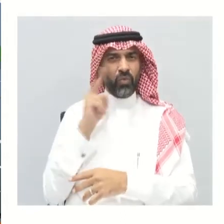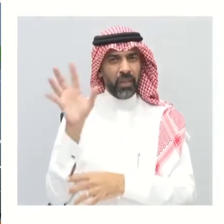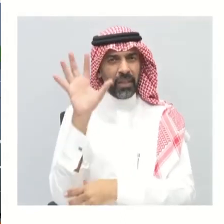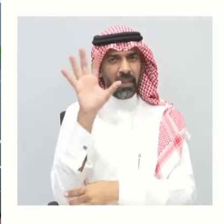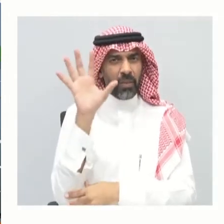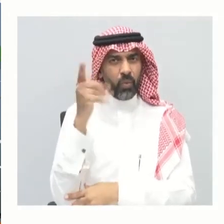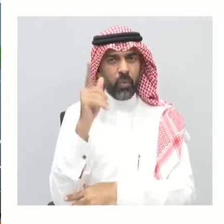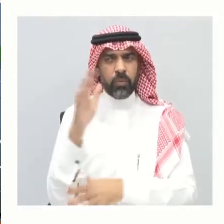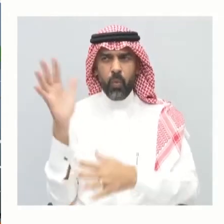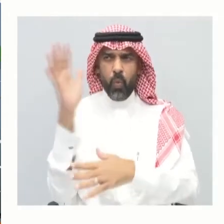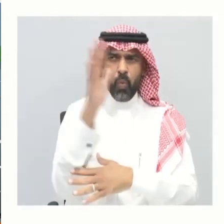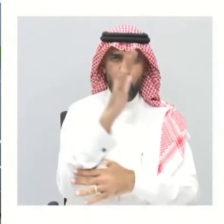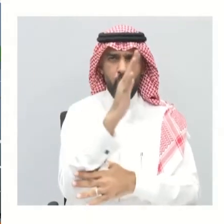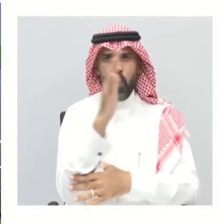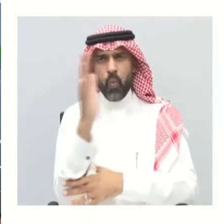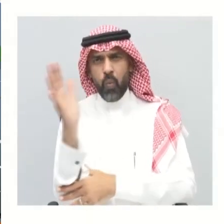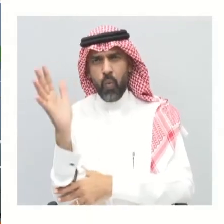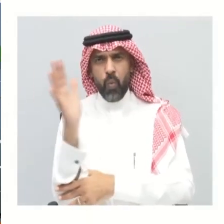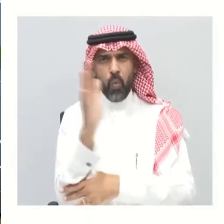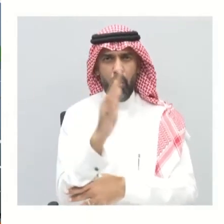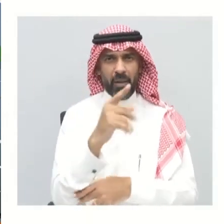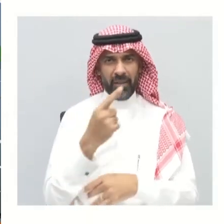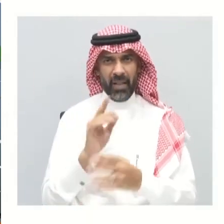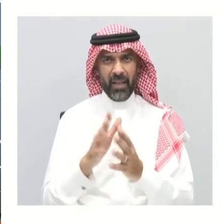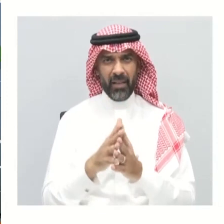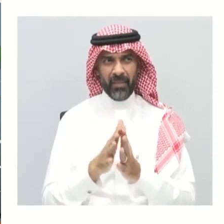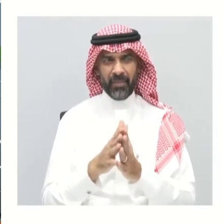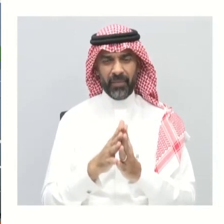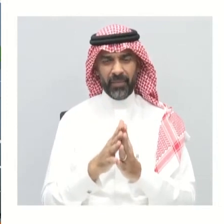It's swinging. It's moving to the side.